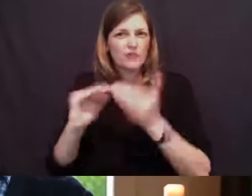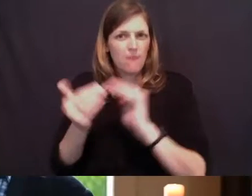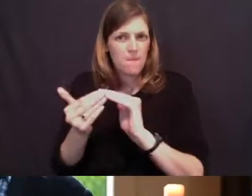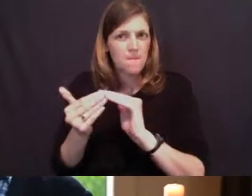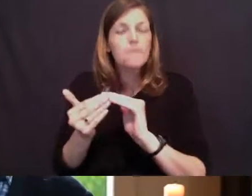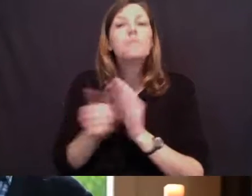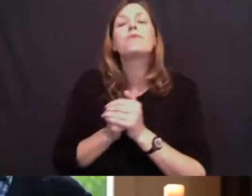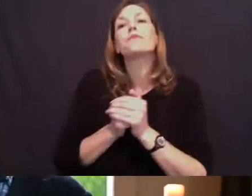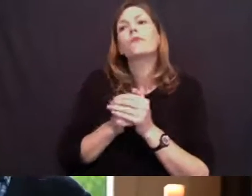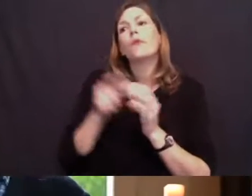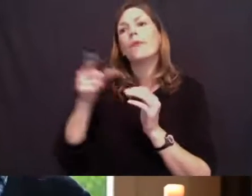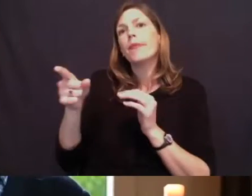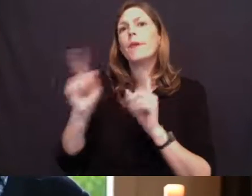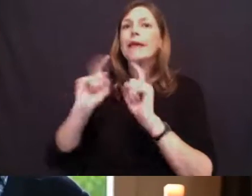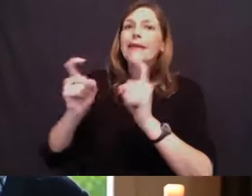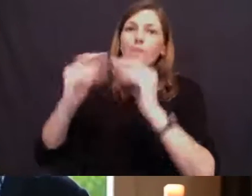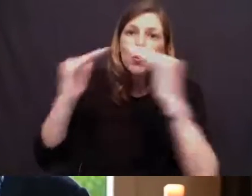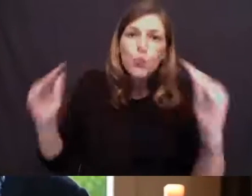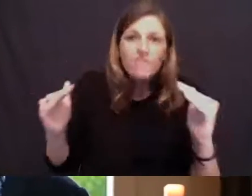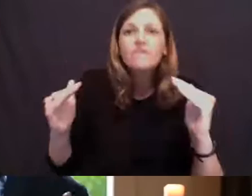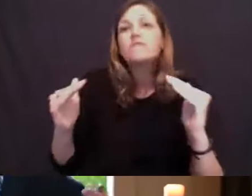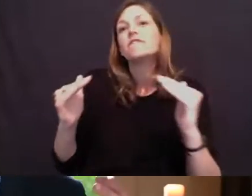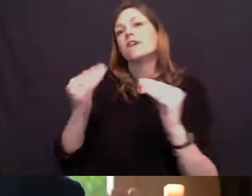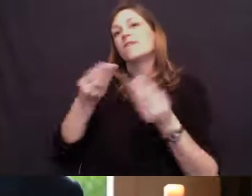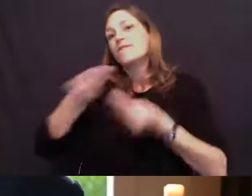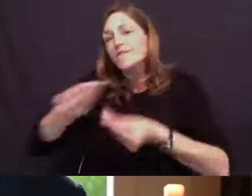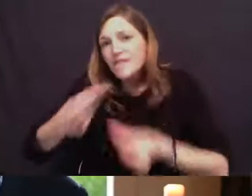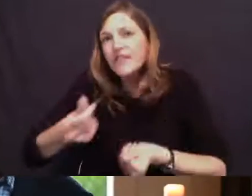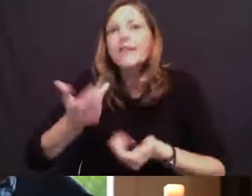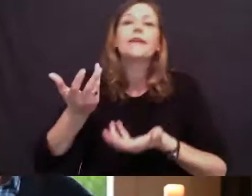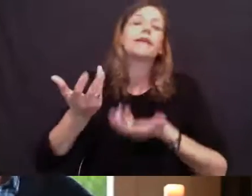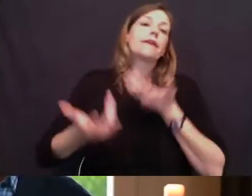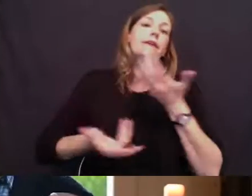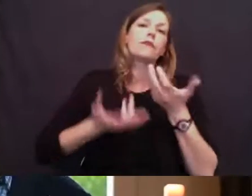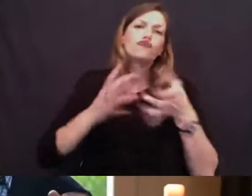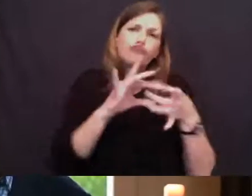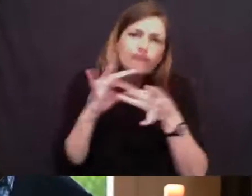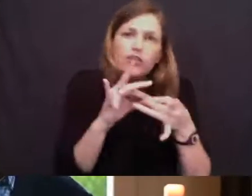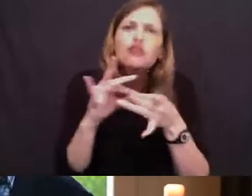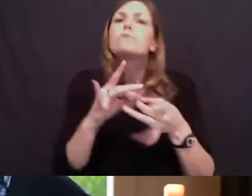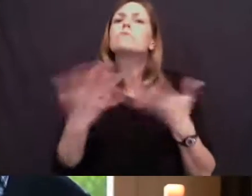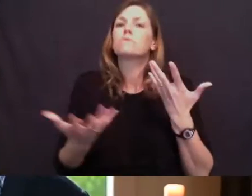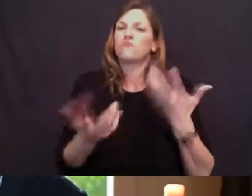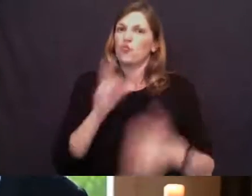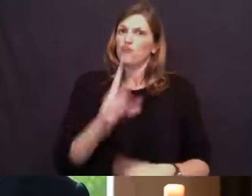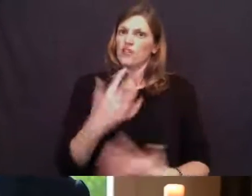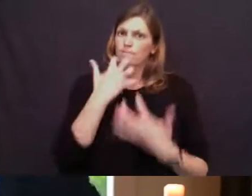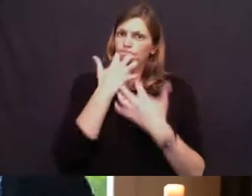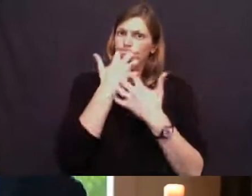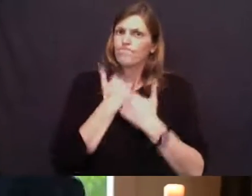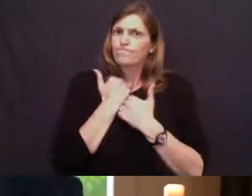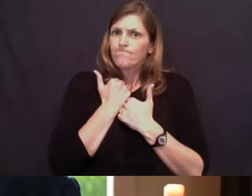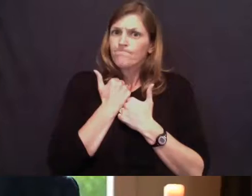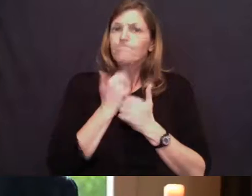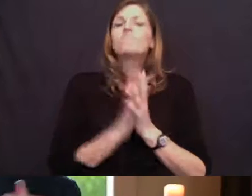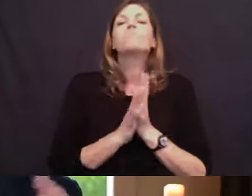know, put a roof over his head. They would feed him. They would give him companionship and a relationship. So they were very, very dear. So in